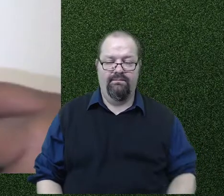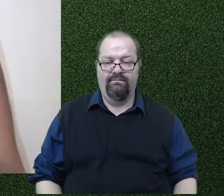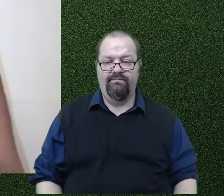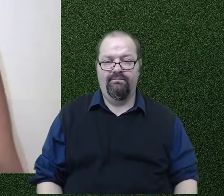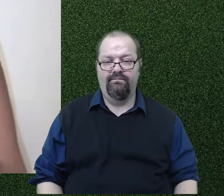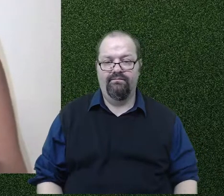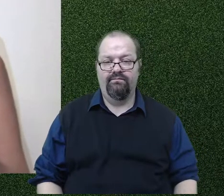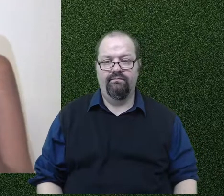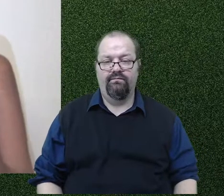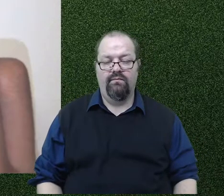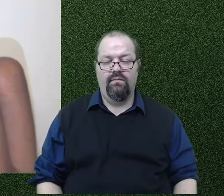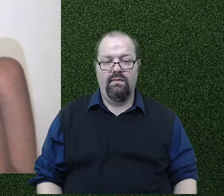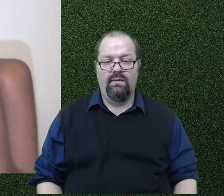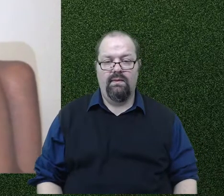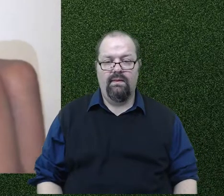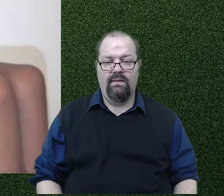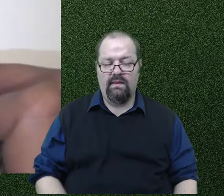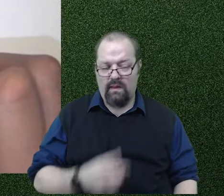In the direction